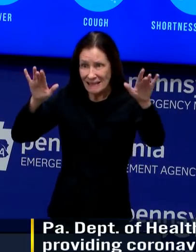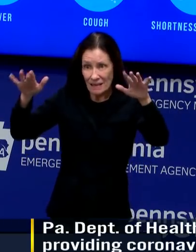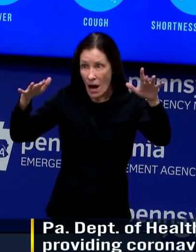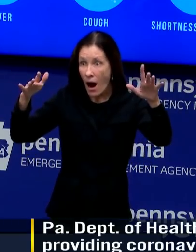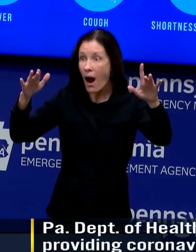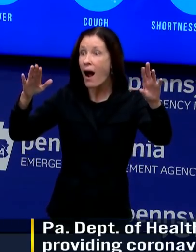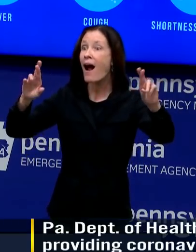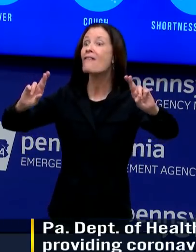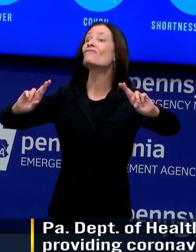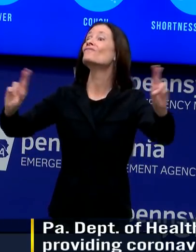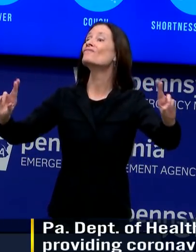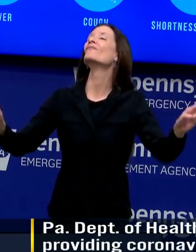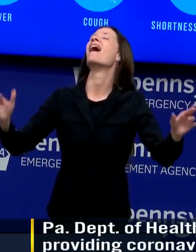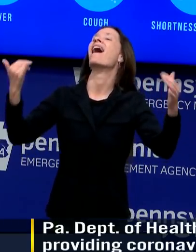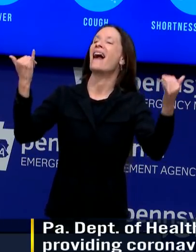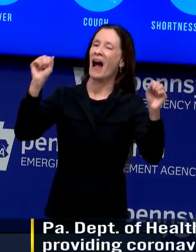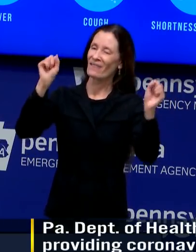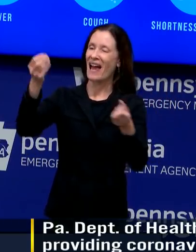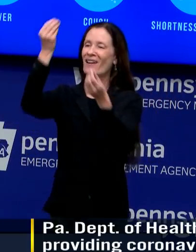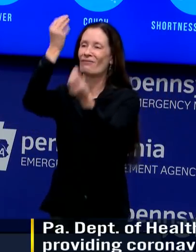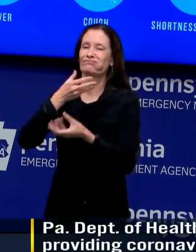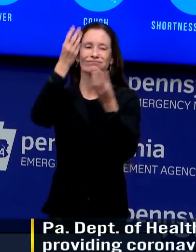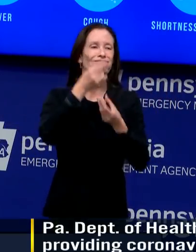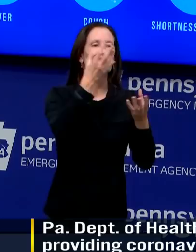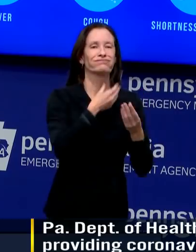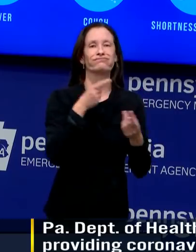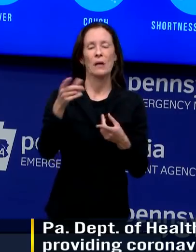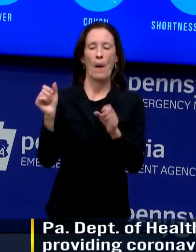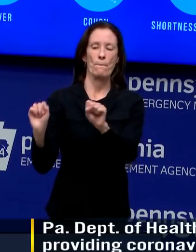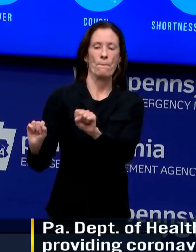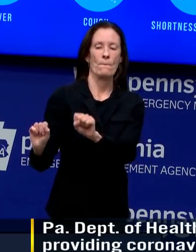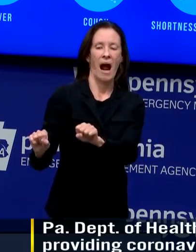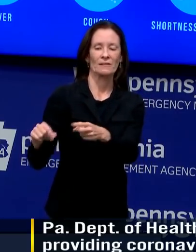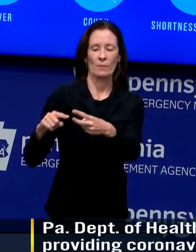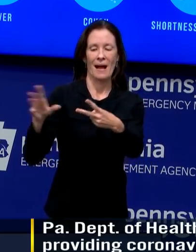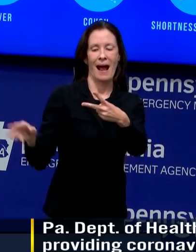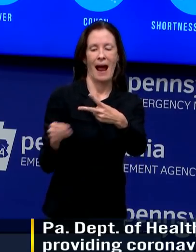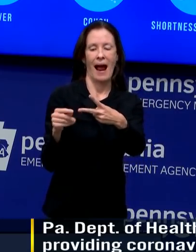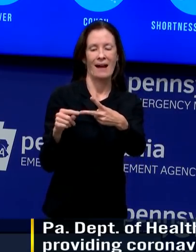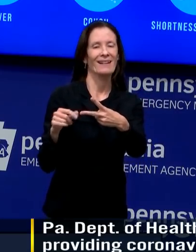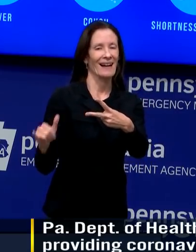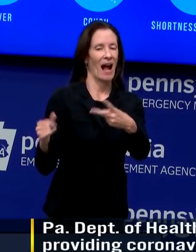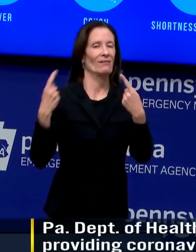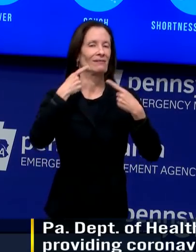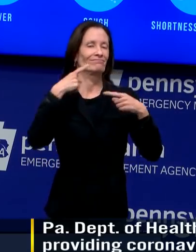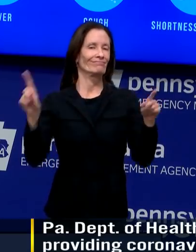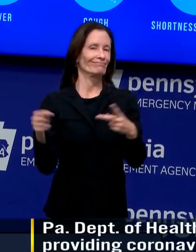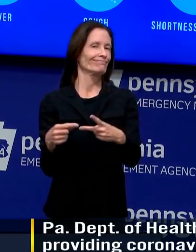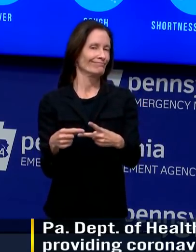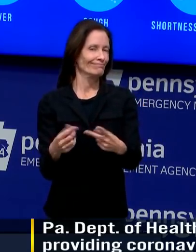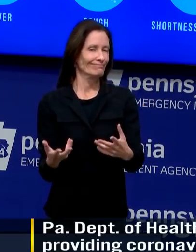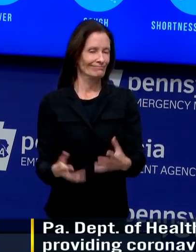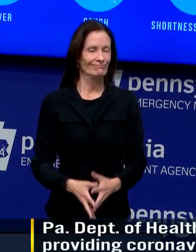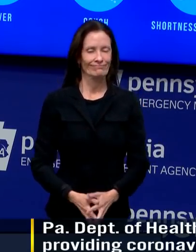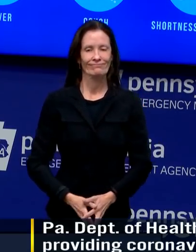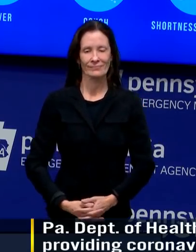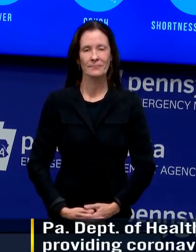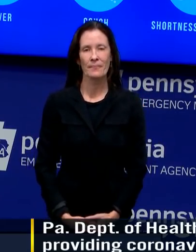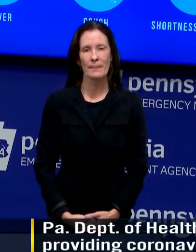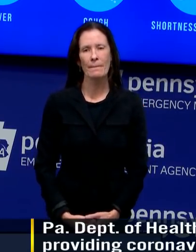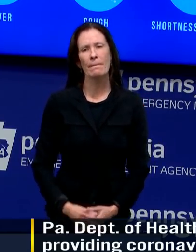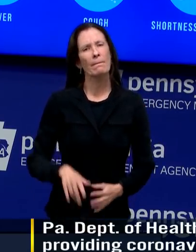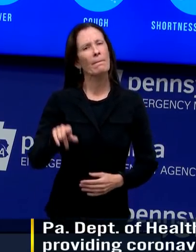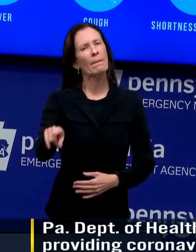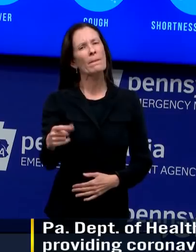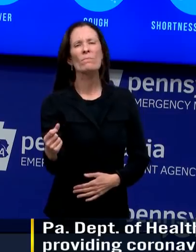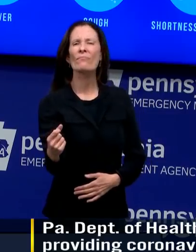they're also asking about coroners, that coroners have continued to say they cannot make sense of the state's death numbers. Why